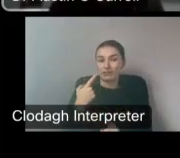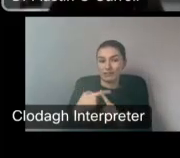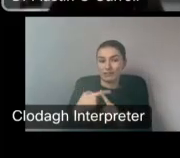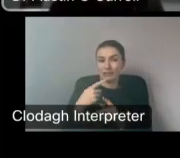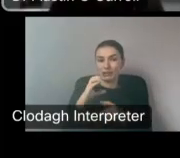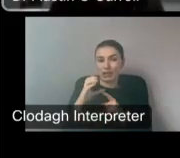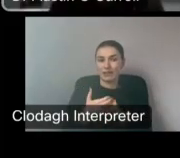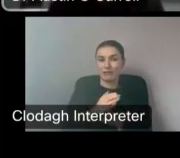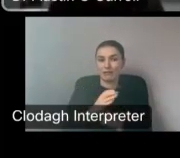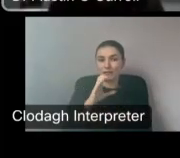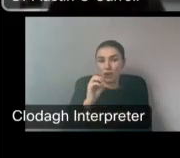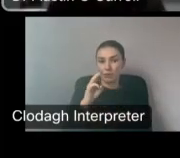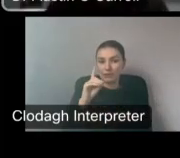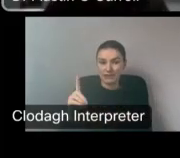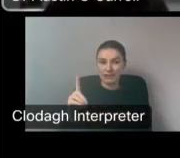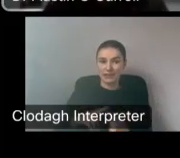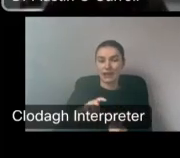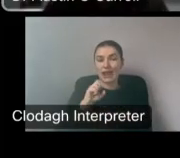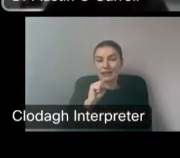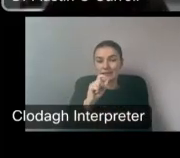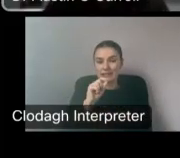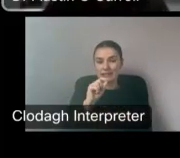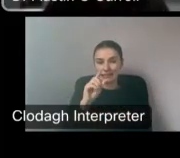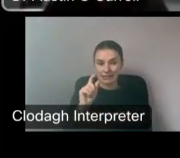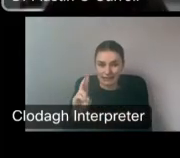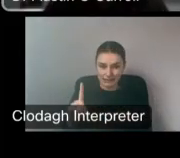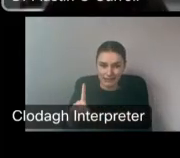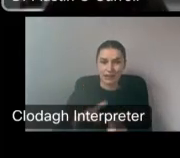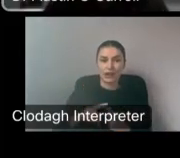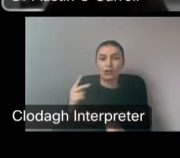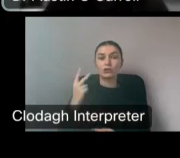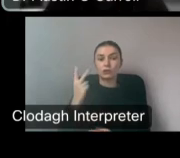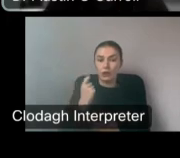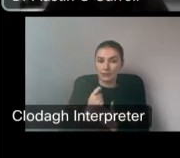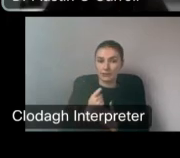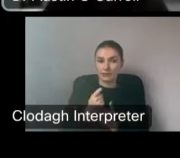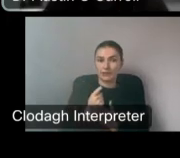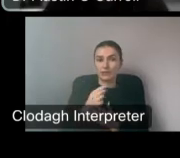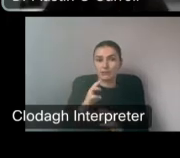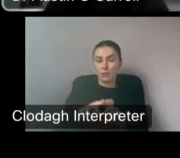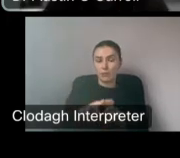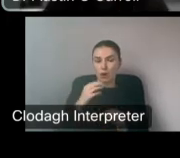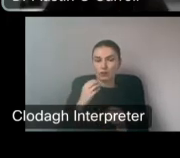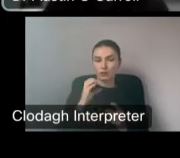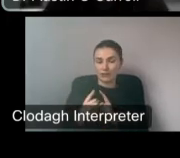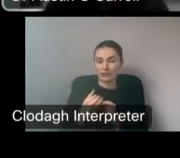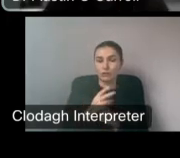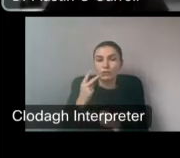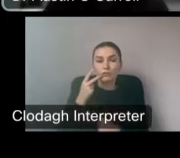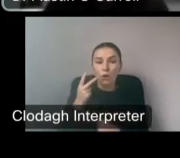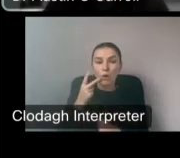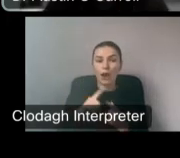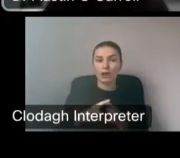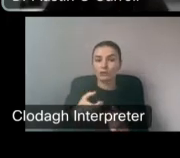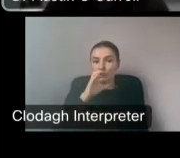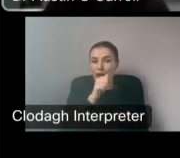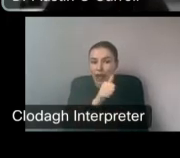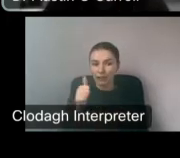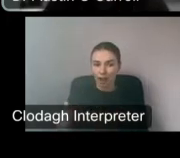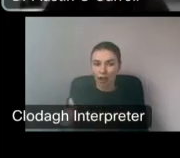chance of STDs. You're twice as likely to smoke, 12 times more likely to attempt suicide, 7 times more likely to be an alcoholic, have